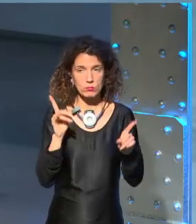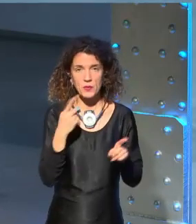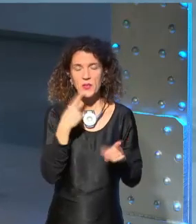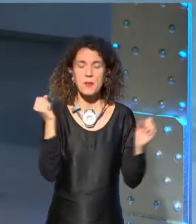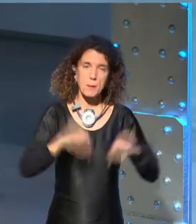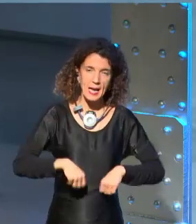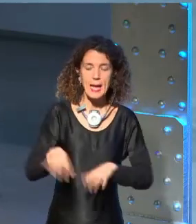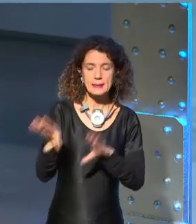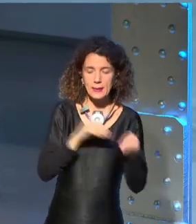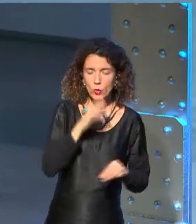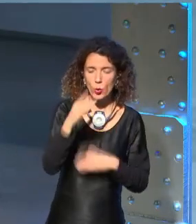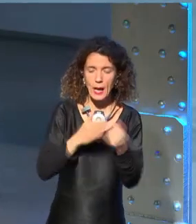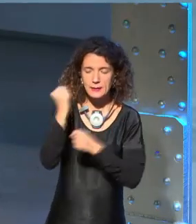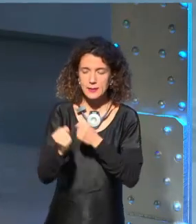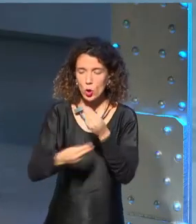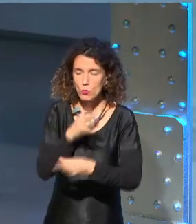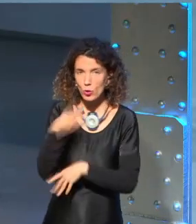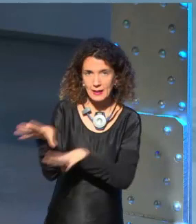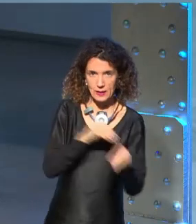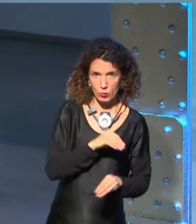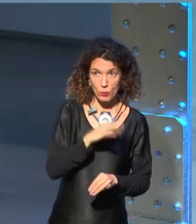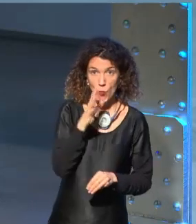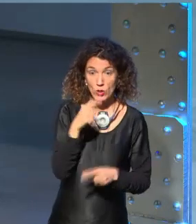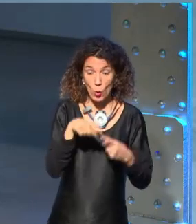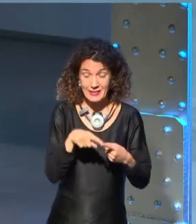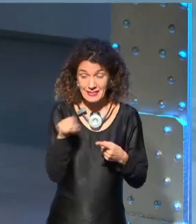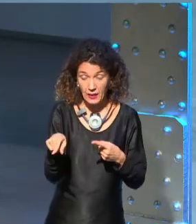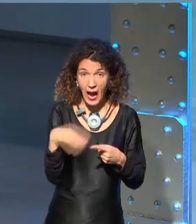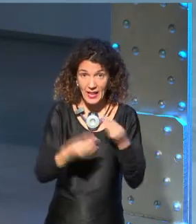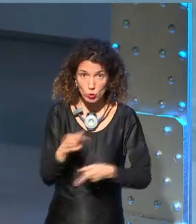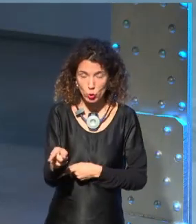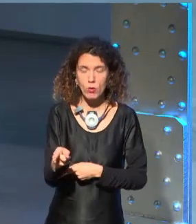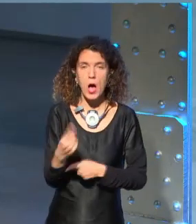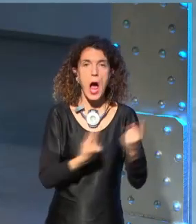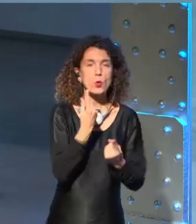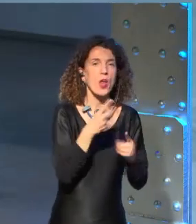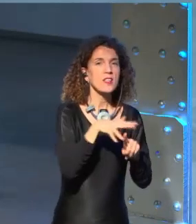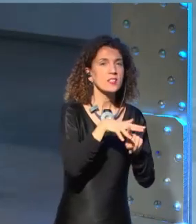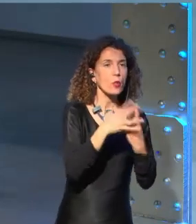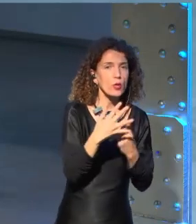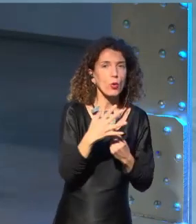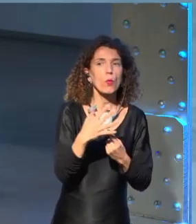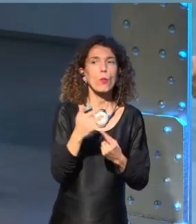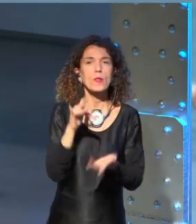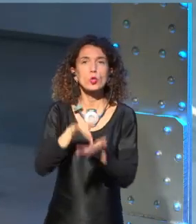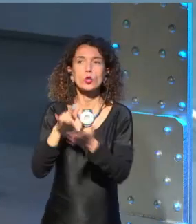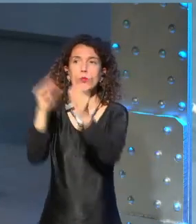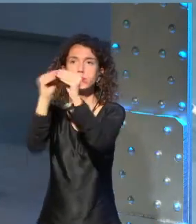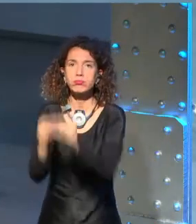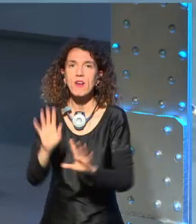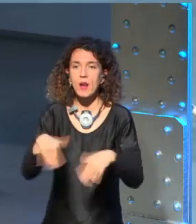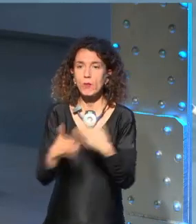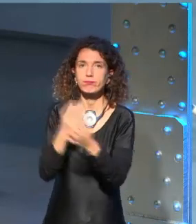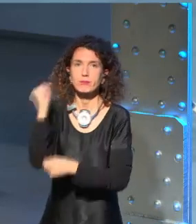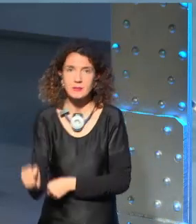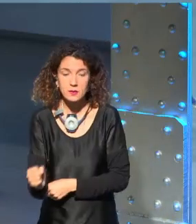he did do it for that reason, then certain circumstances should exist. Now let me go see if those circumstances exist.